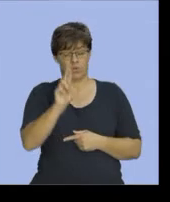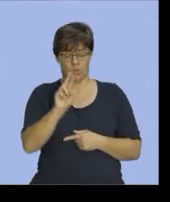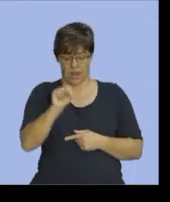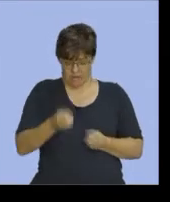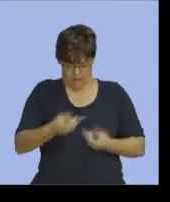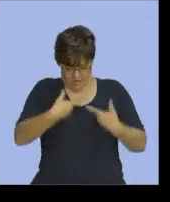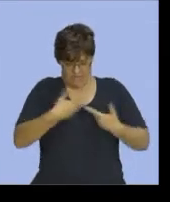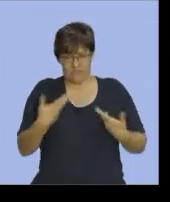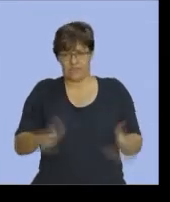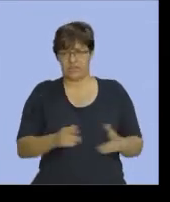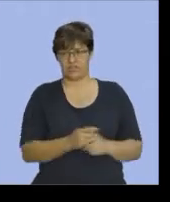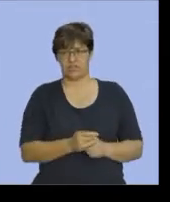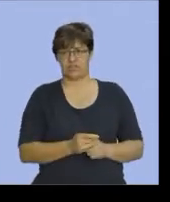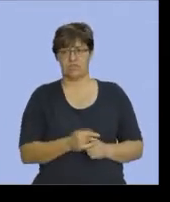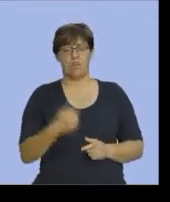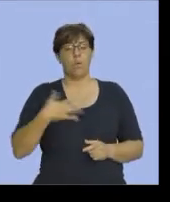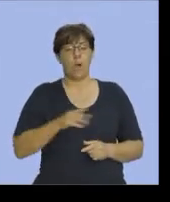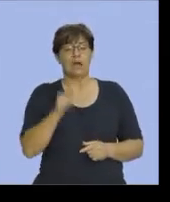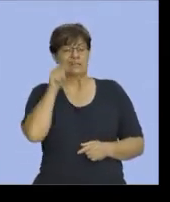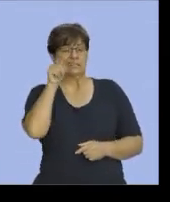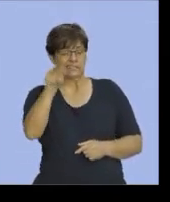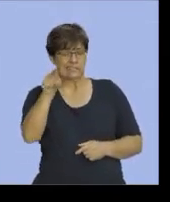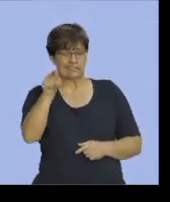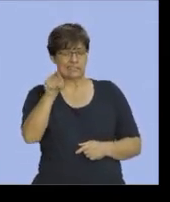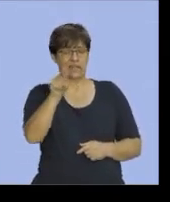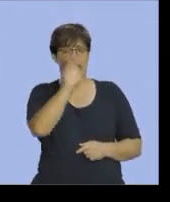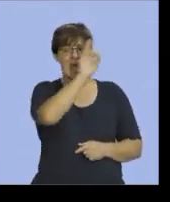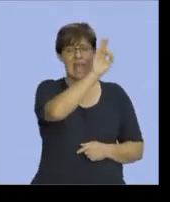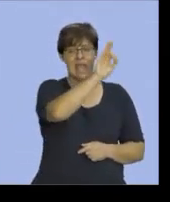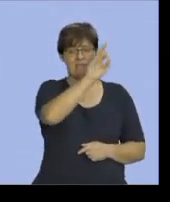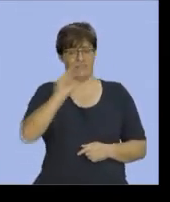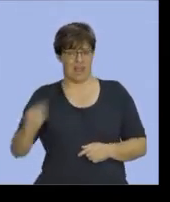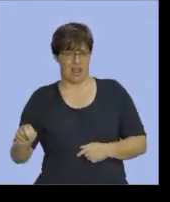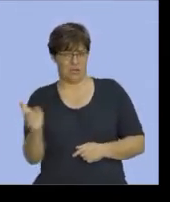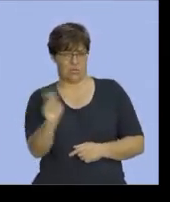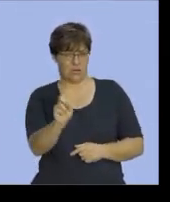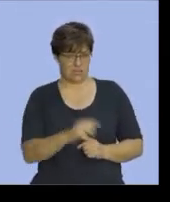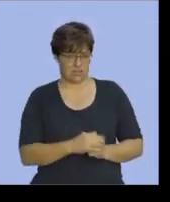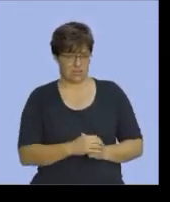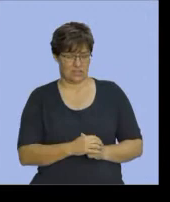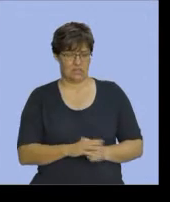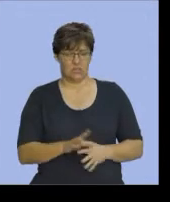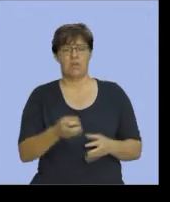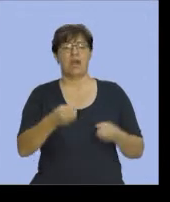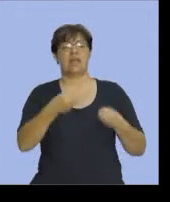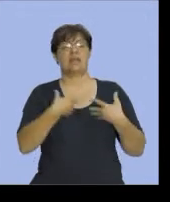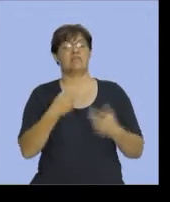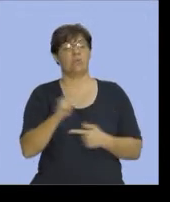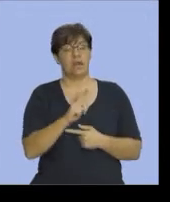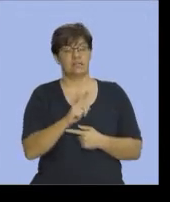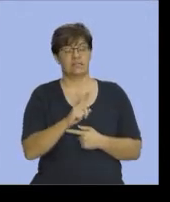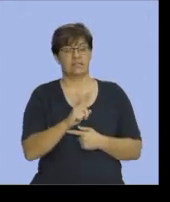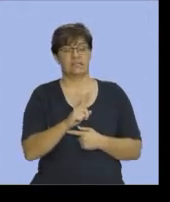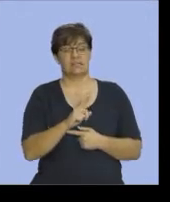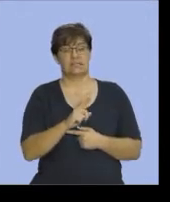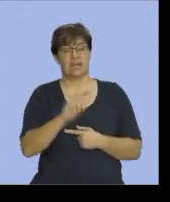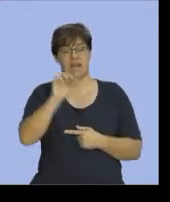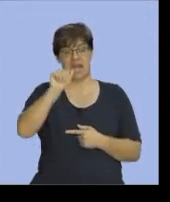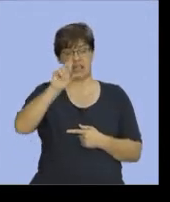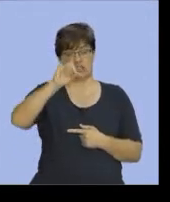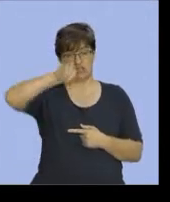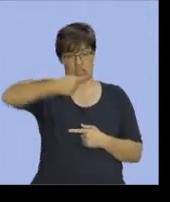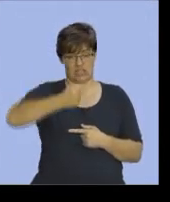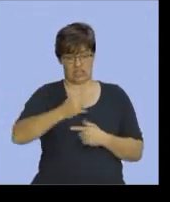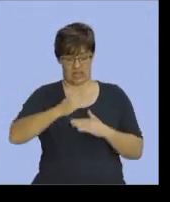UN itself and I'm trying to find what Fn is, I will then say I am given the adjacent to